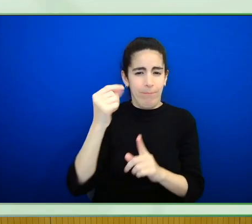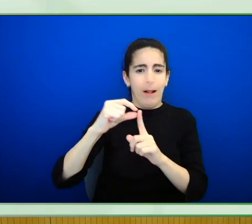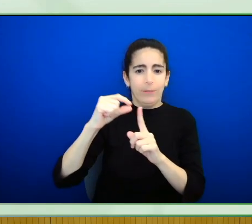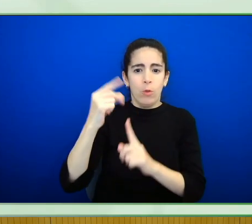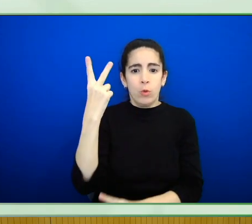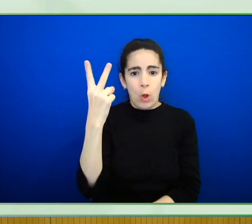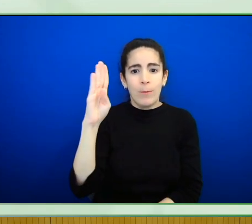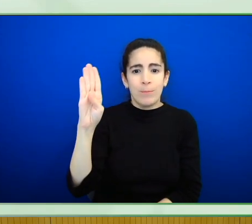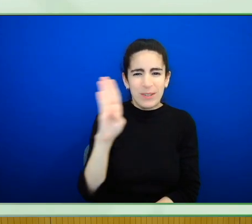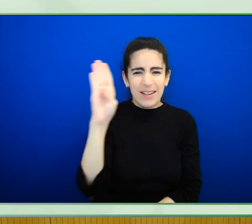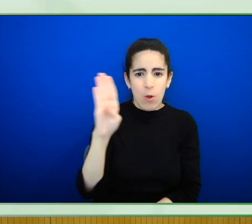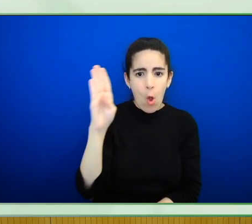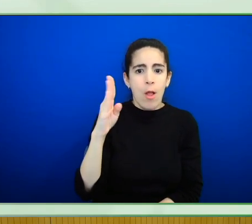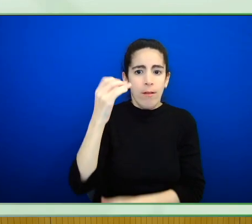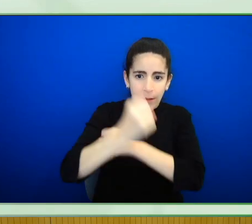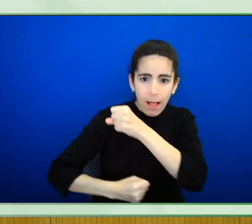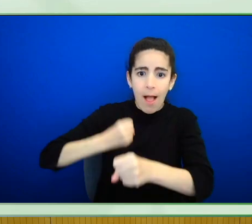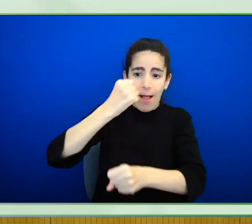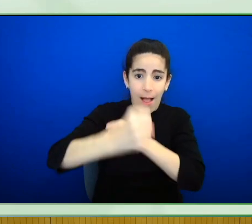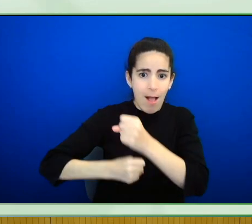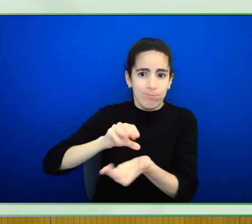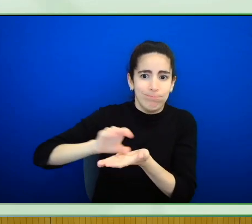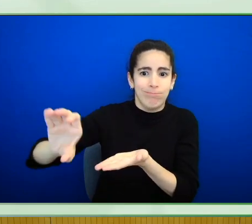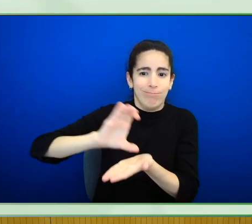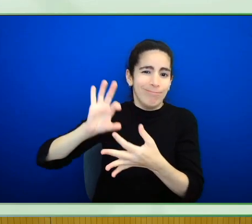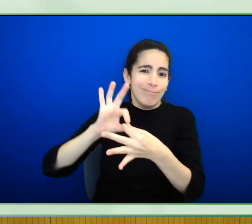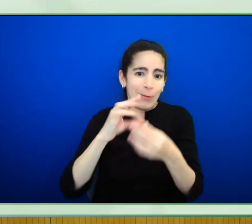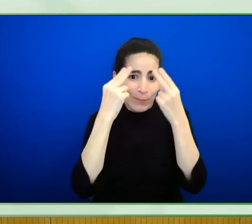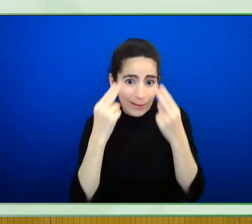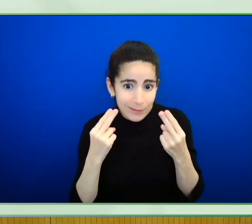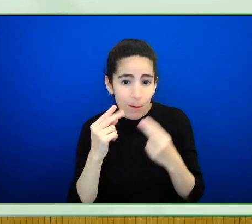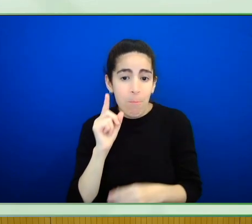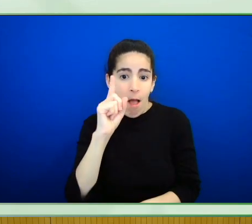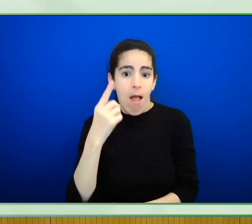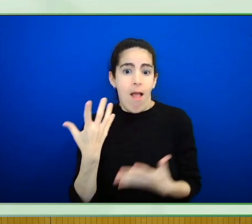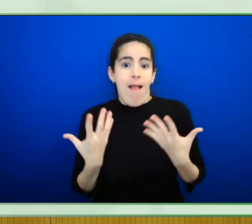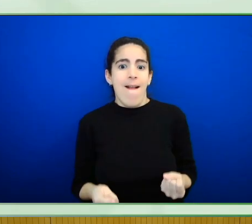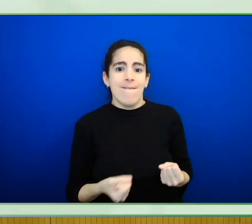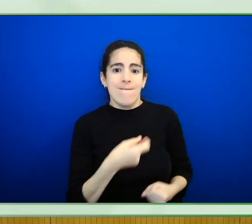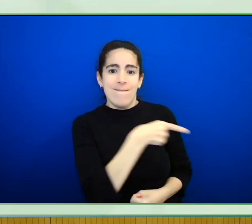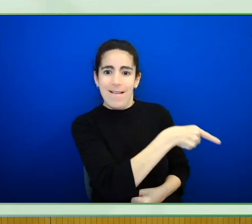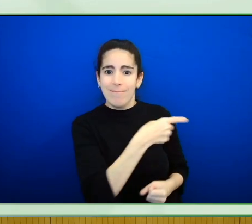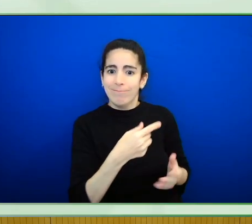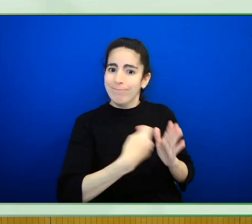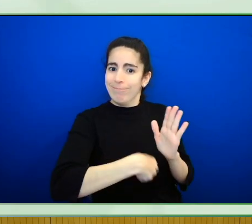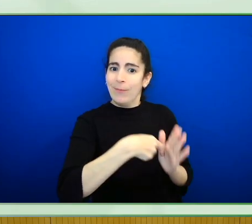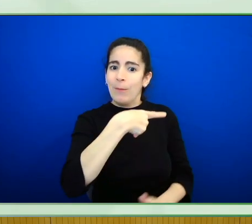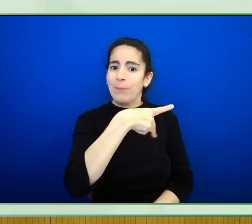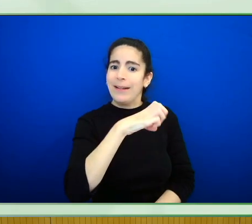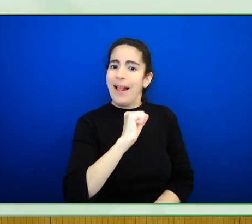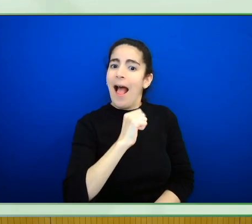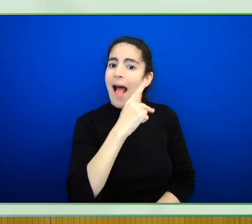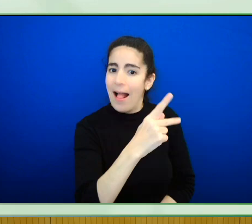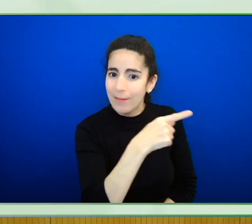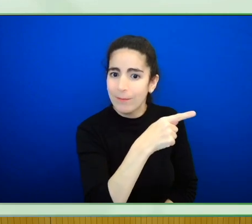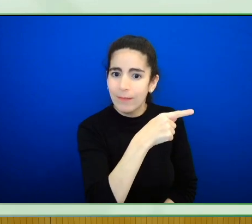We are lucky that PEAK, the CBM chose Pakistan as the first country where we implemented